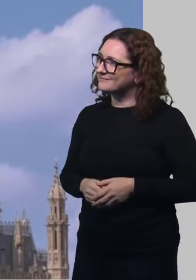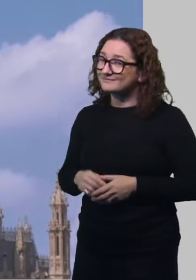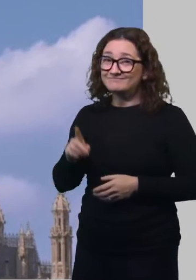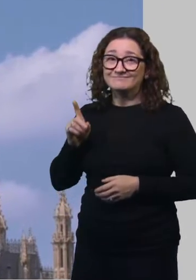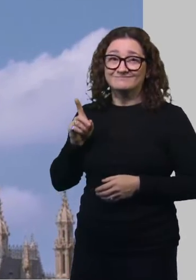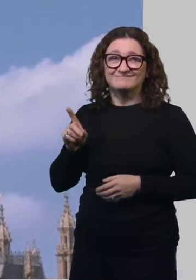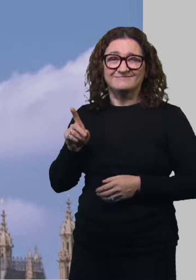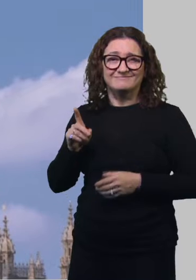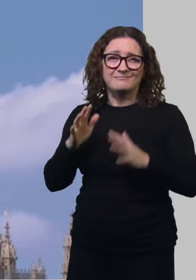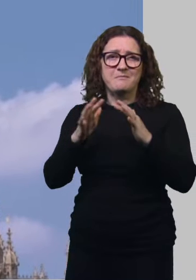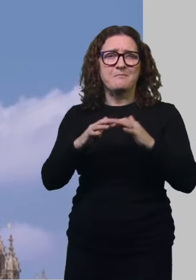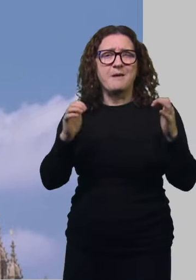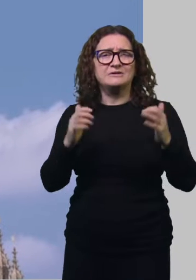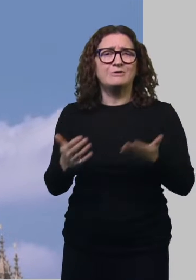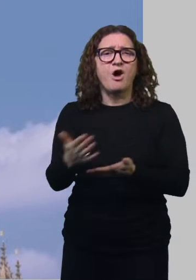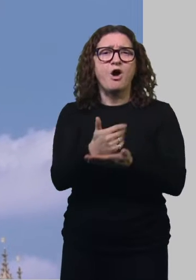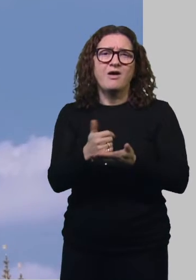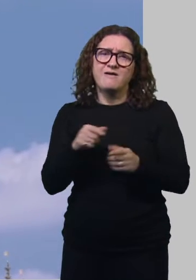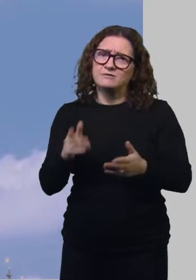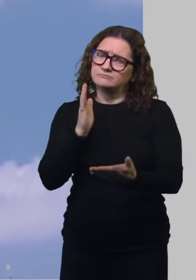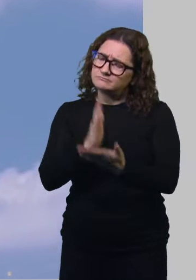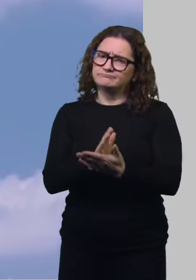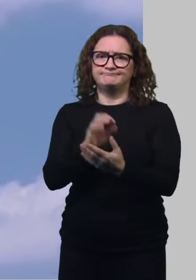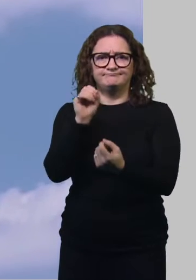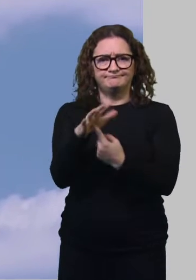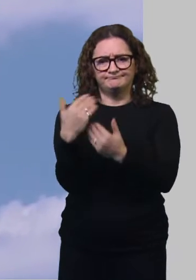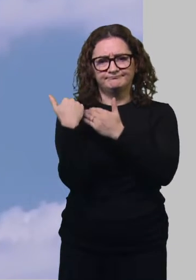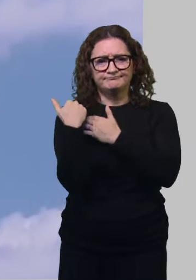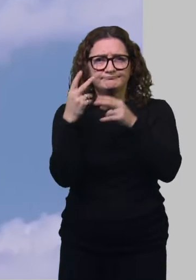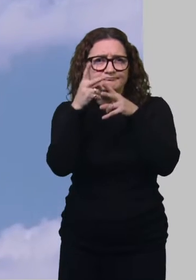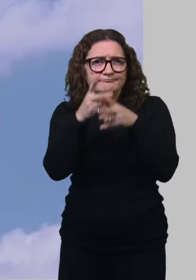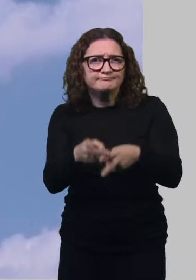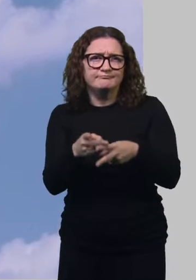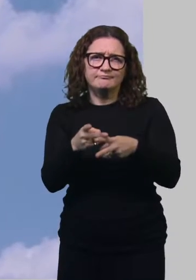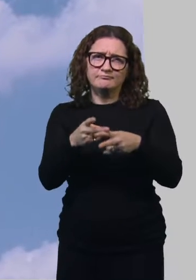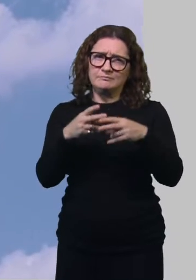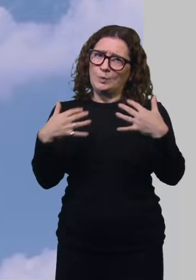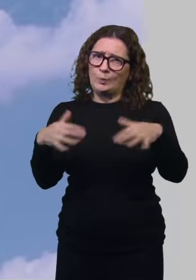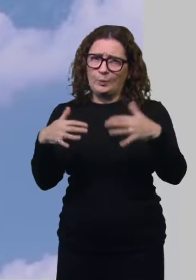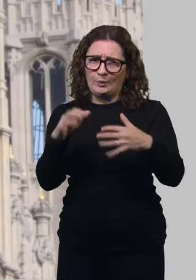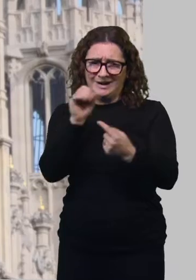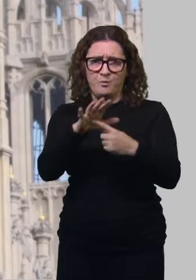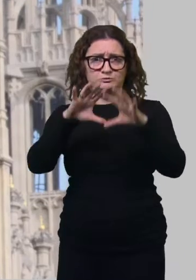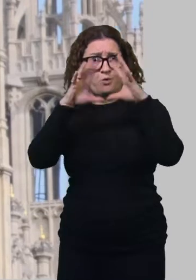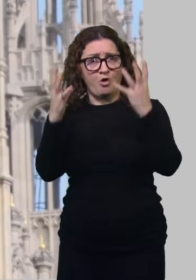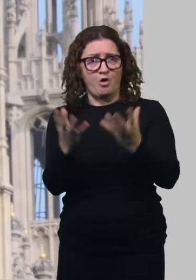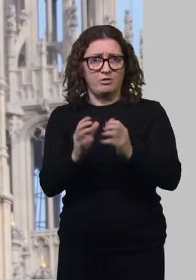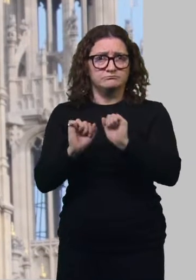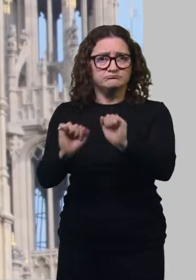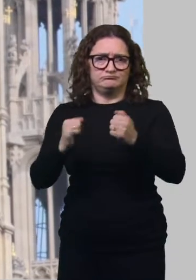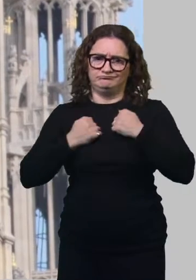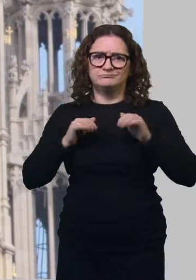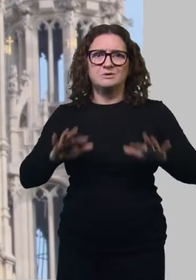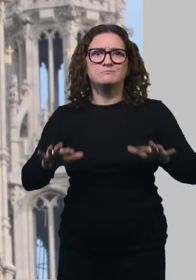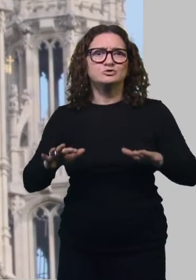custodians of unique, globally significant collections that document British democratic heritage. The Archives holds about 4 million historical records